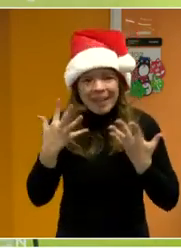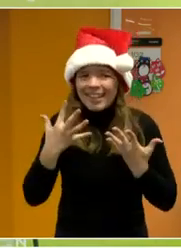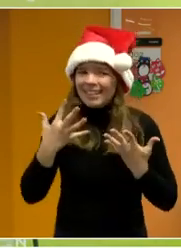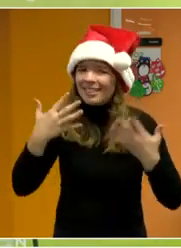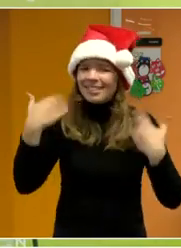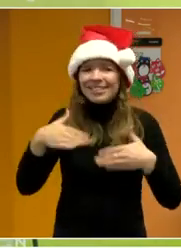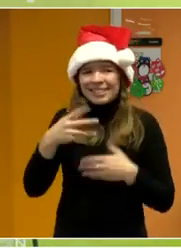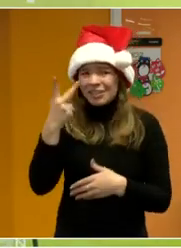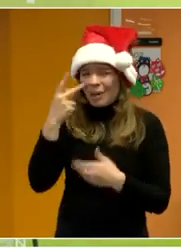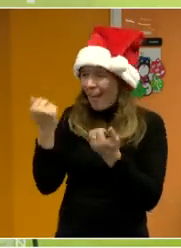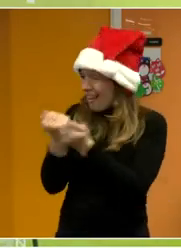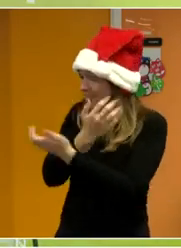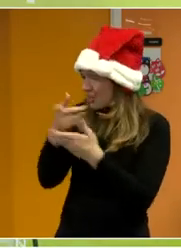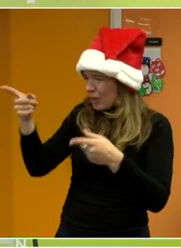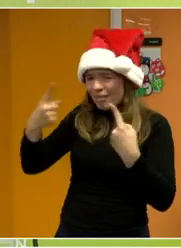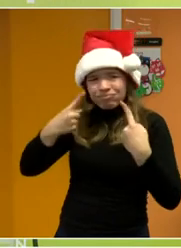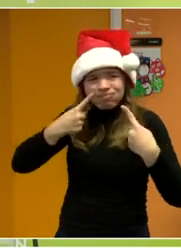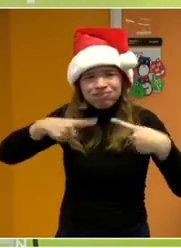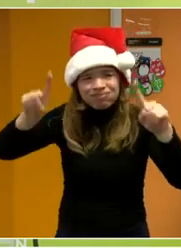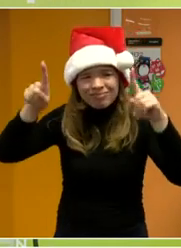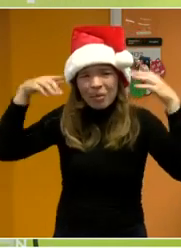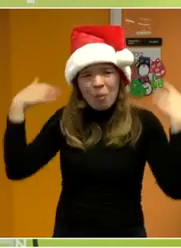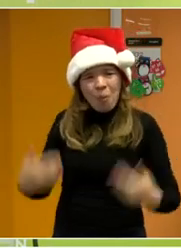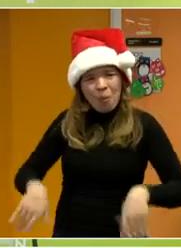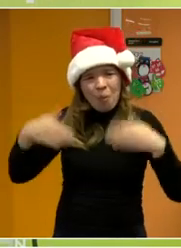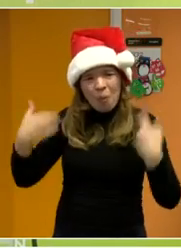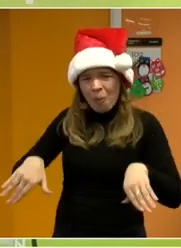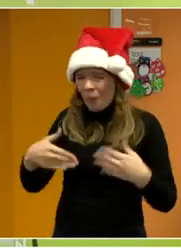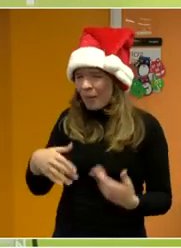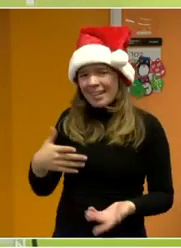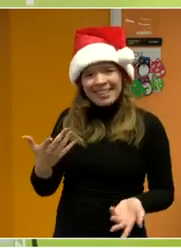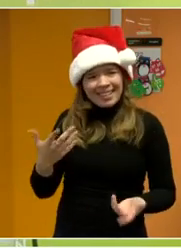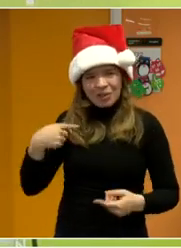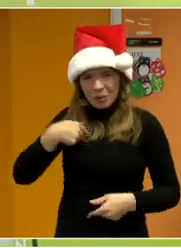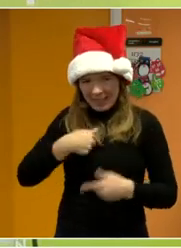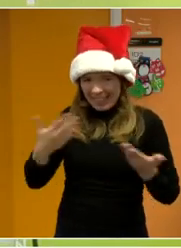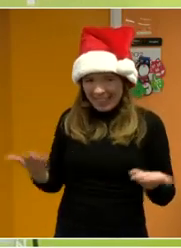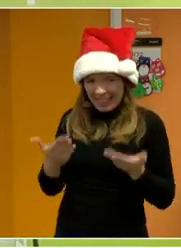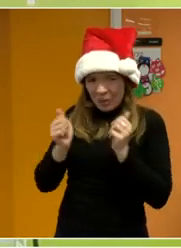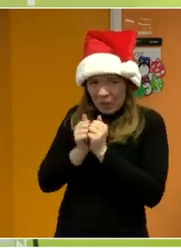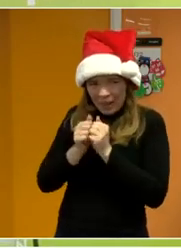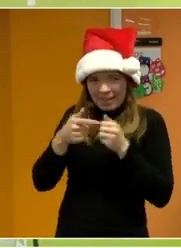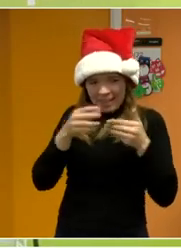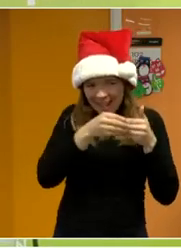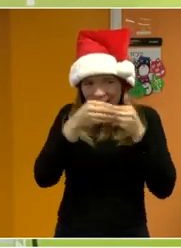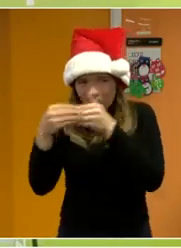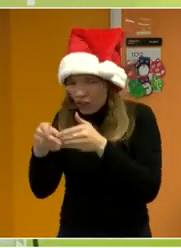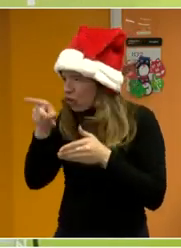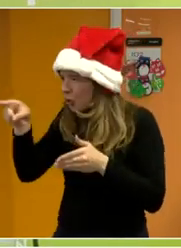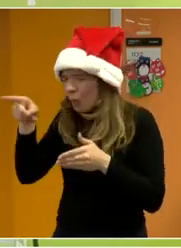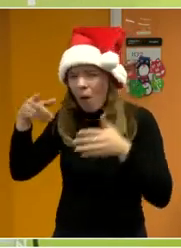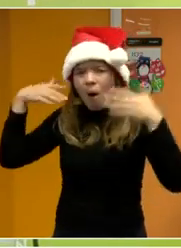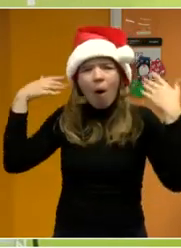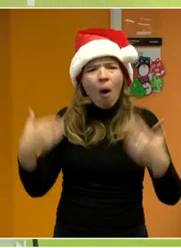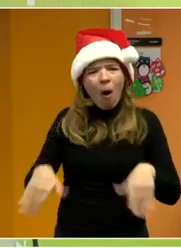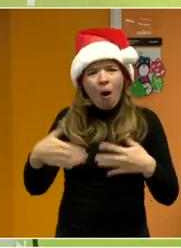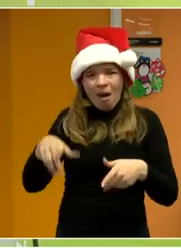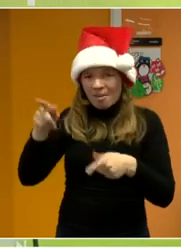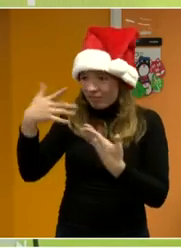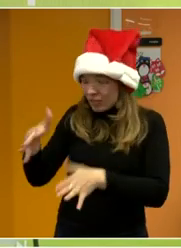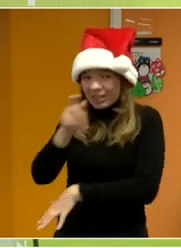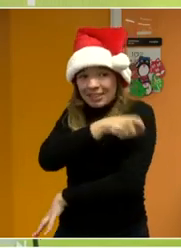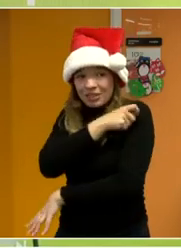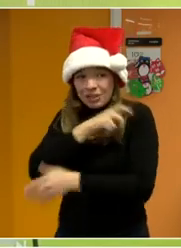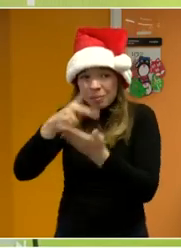to do and to be also in the presence of the person who's been guiding you. And it's great that you completed the tattoo artistry program, are